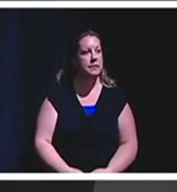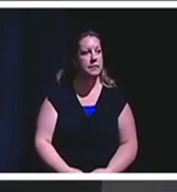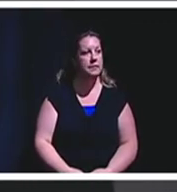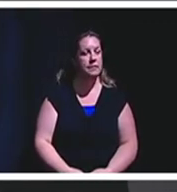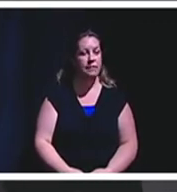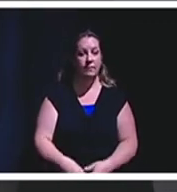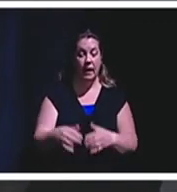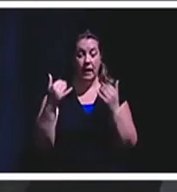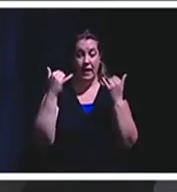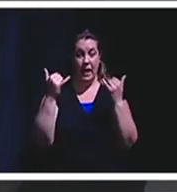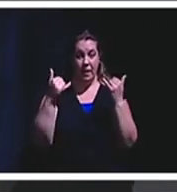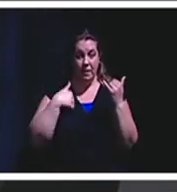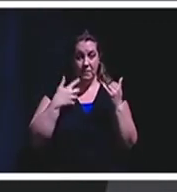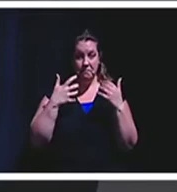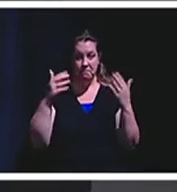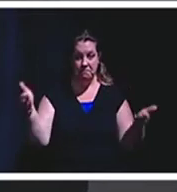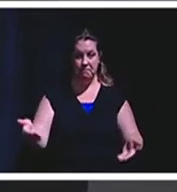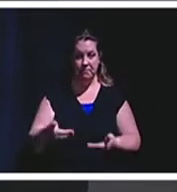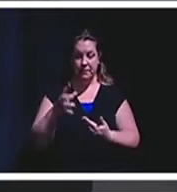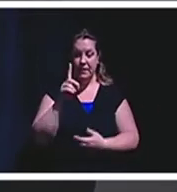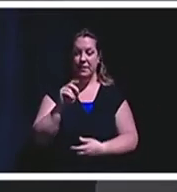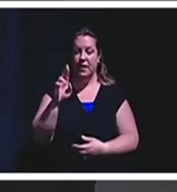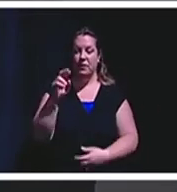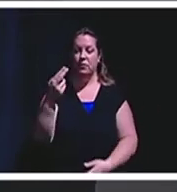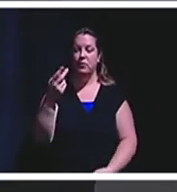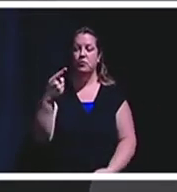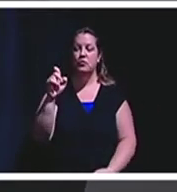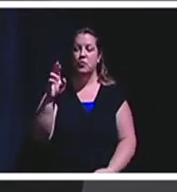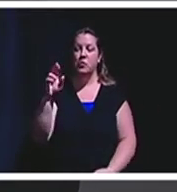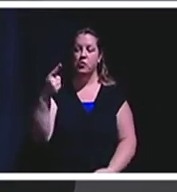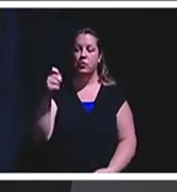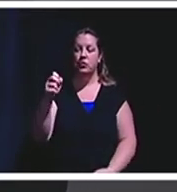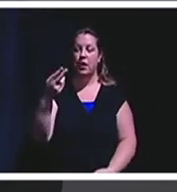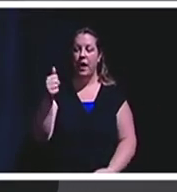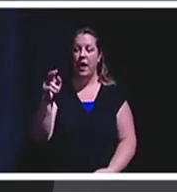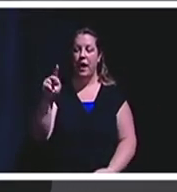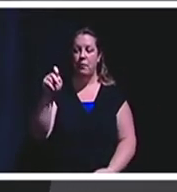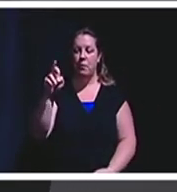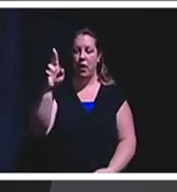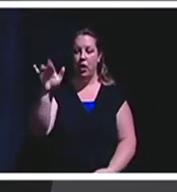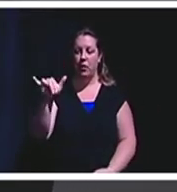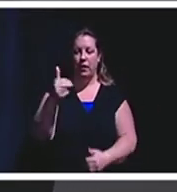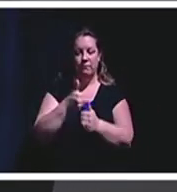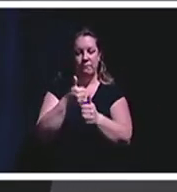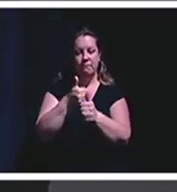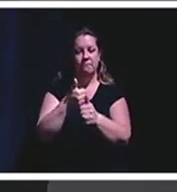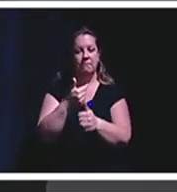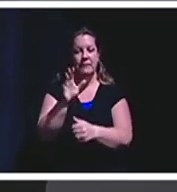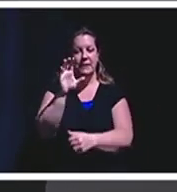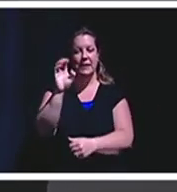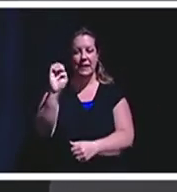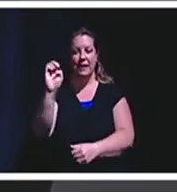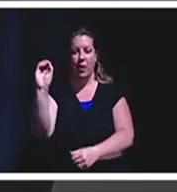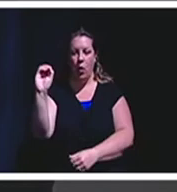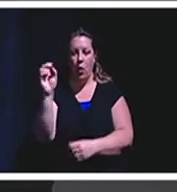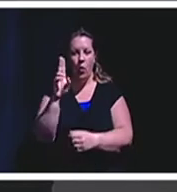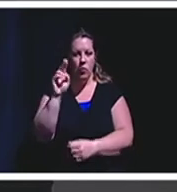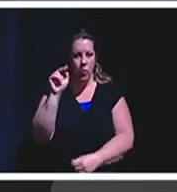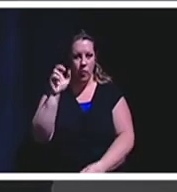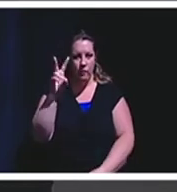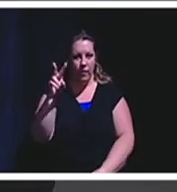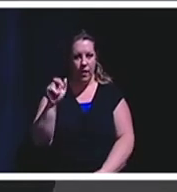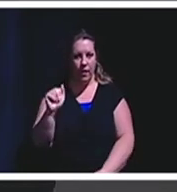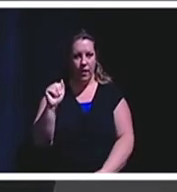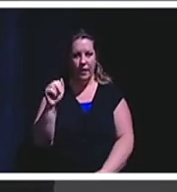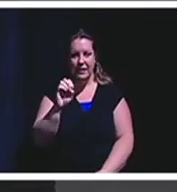I would now like to introduce Dr. George Hamberry, President and Chief Executive Officer of Nova Southeastern University, and